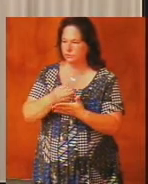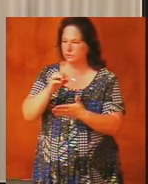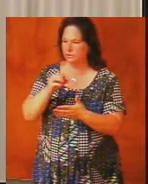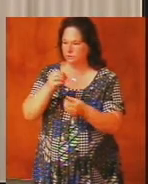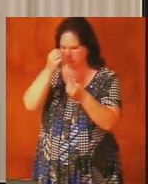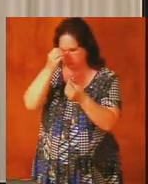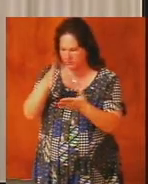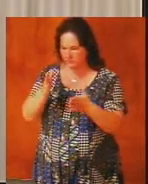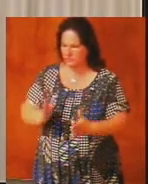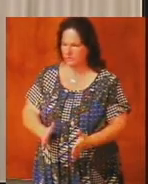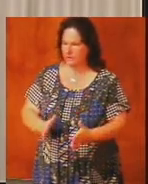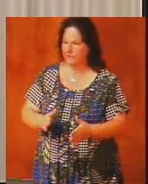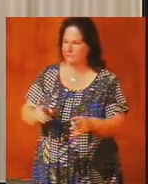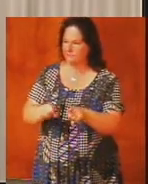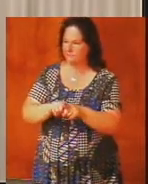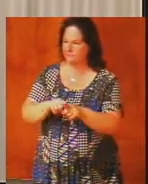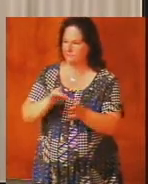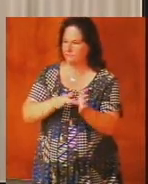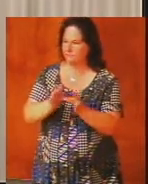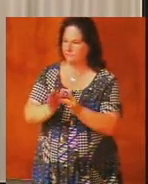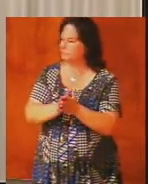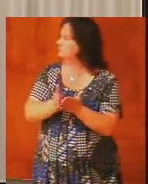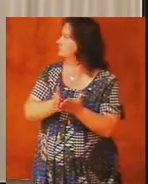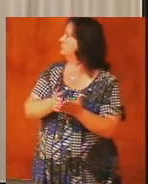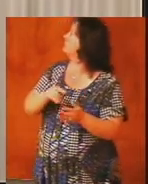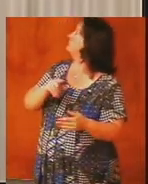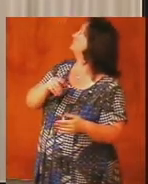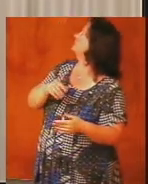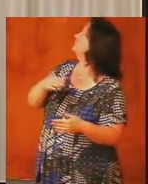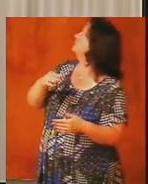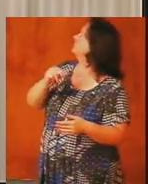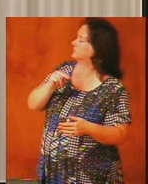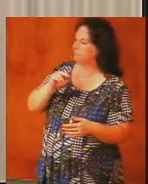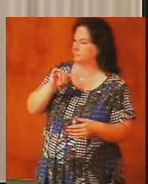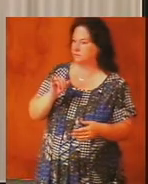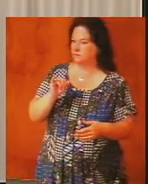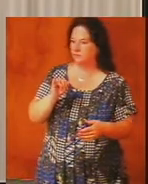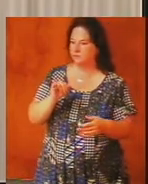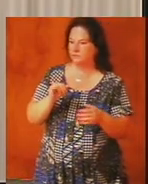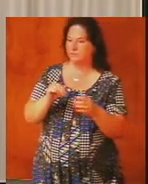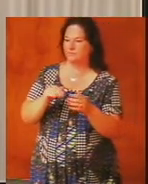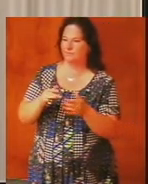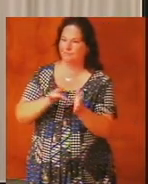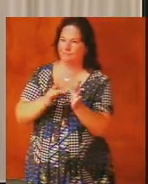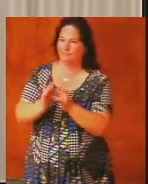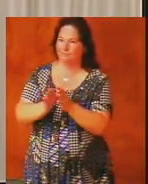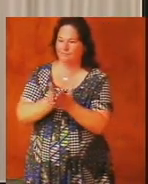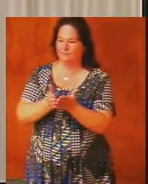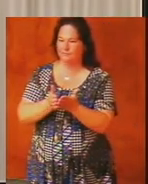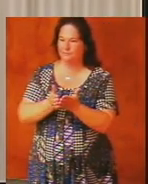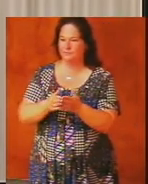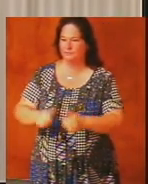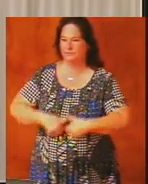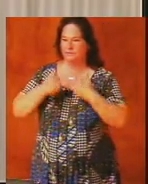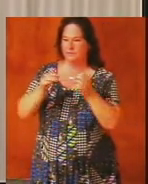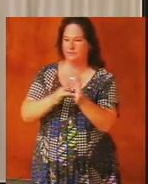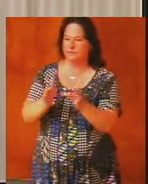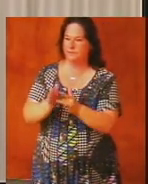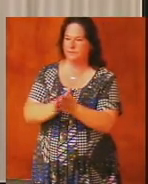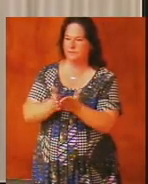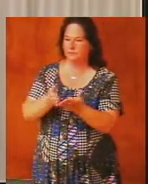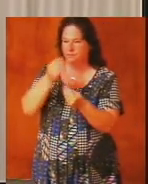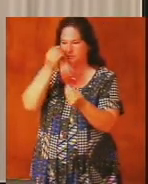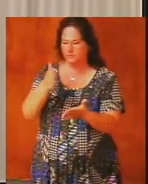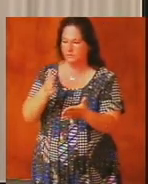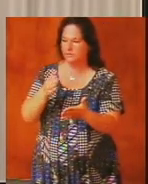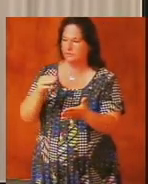Bible Knowledge Commentary, the Wycliffe Bible Commentary, the New International Bible Commentary, the New Living Bible Commentary, the New Bible